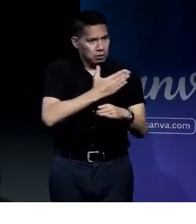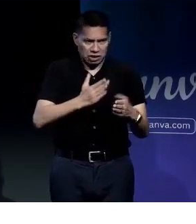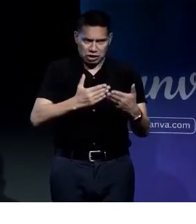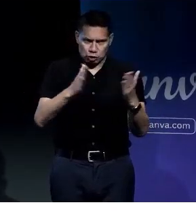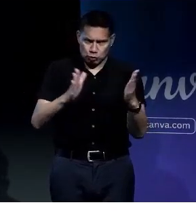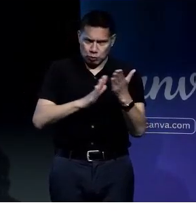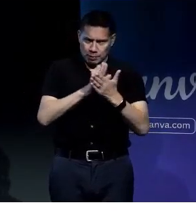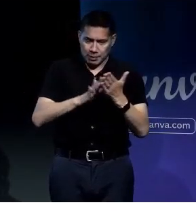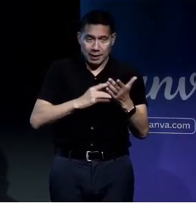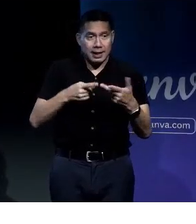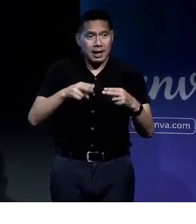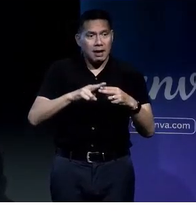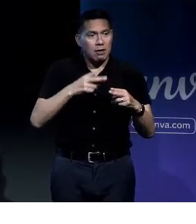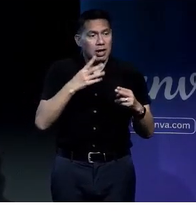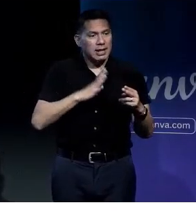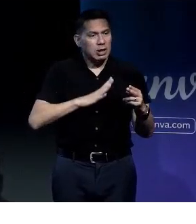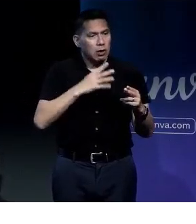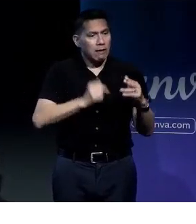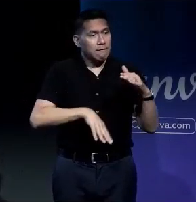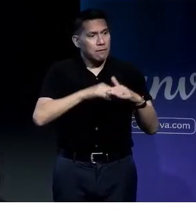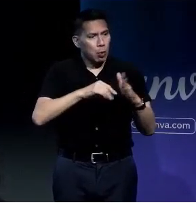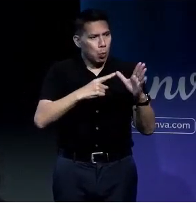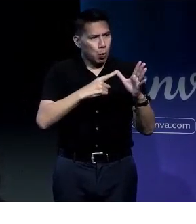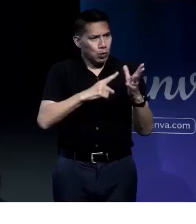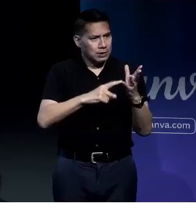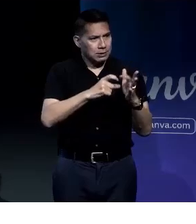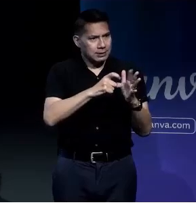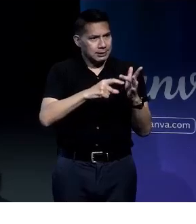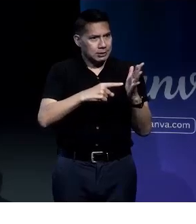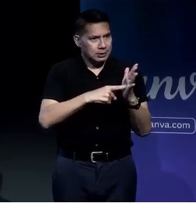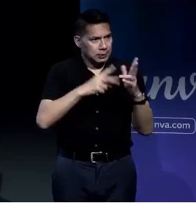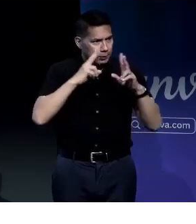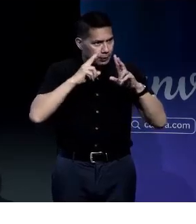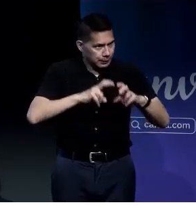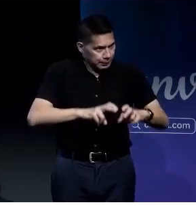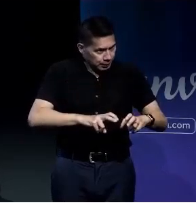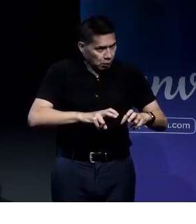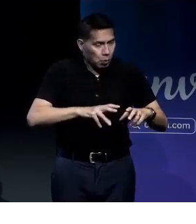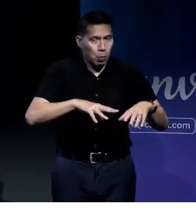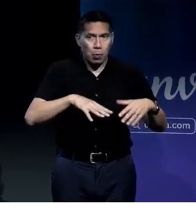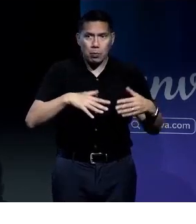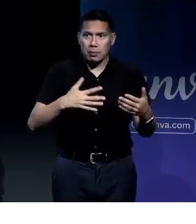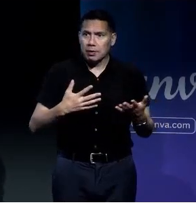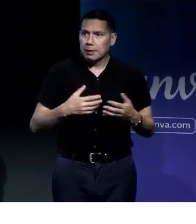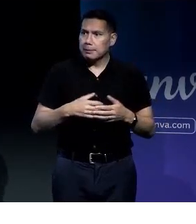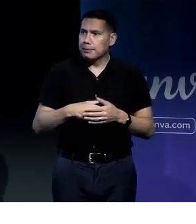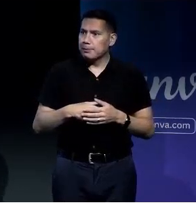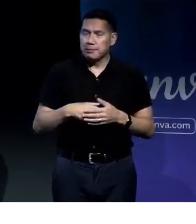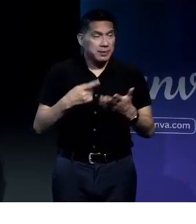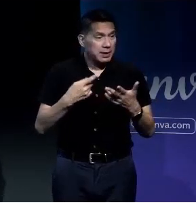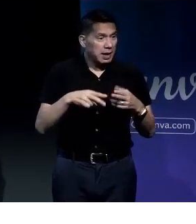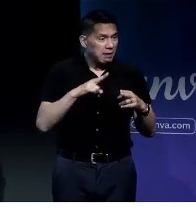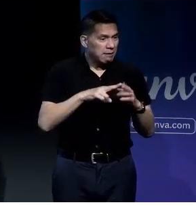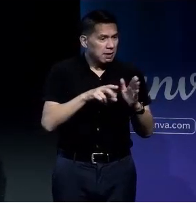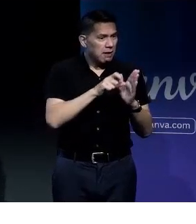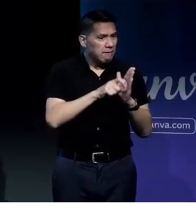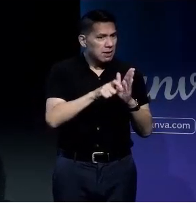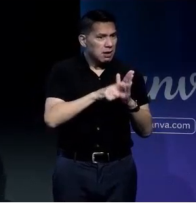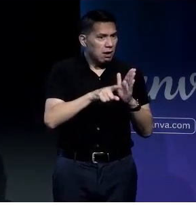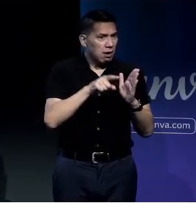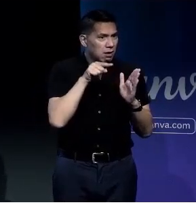They indicate whether or not you need to have a full audit, or if your vendors